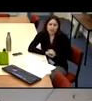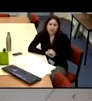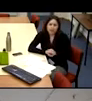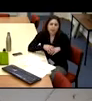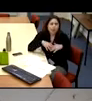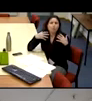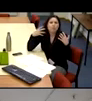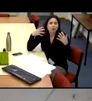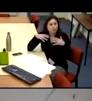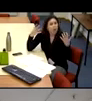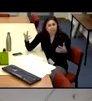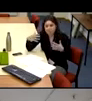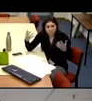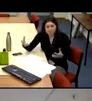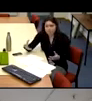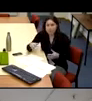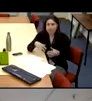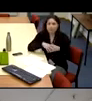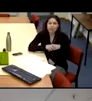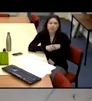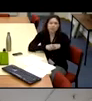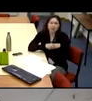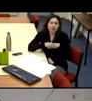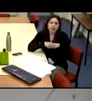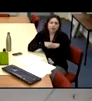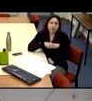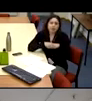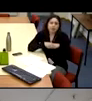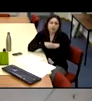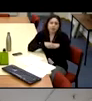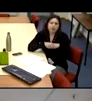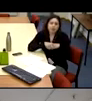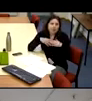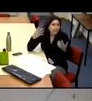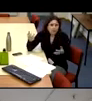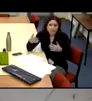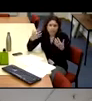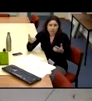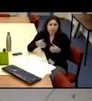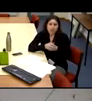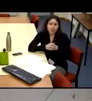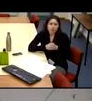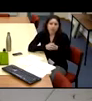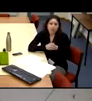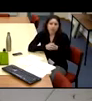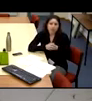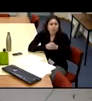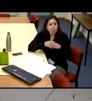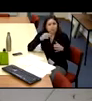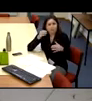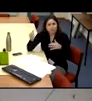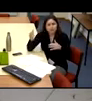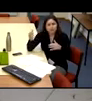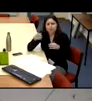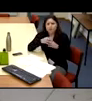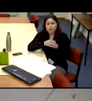media, though they were overwhelmingly very positive and the representation of the crisis was overwhelmingly